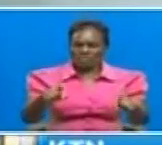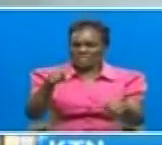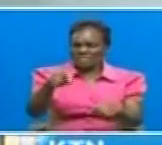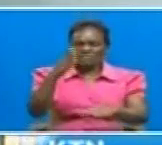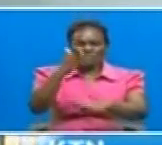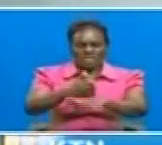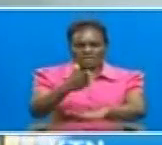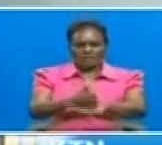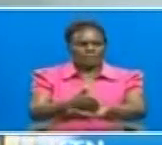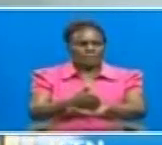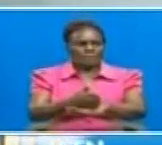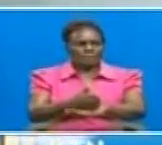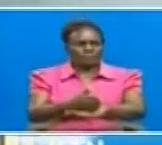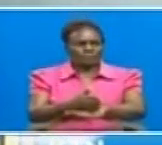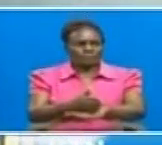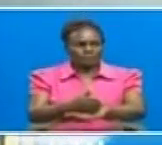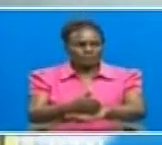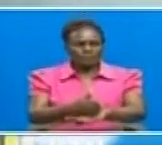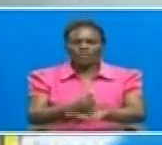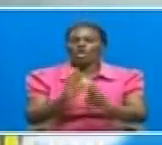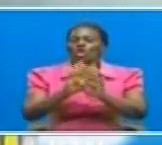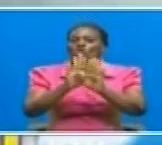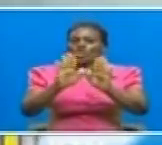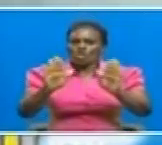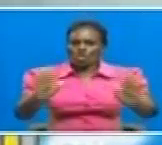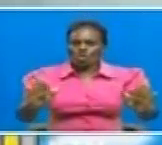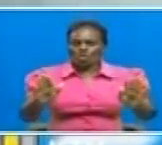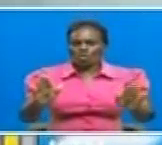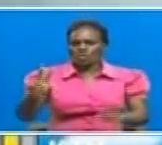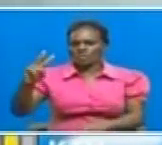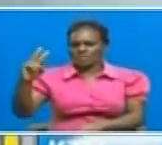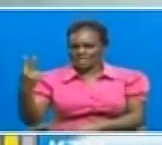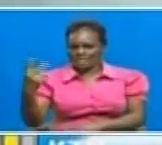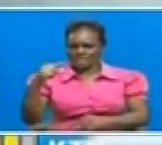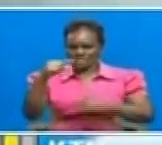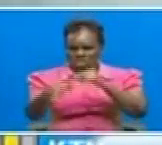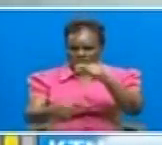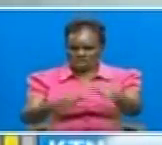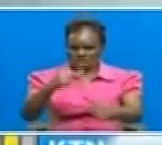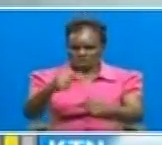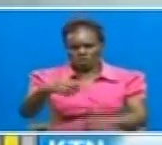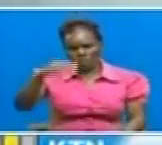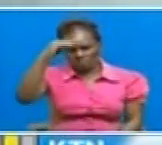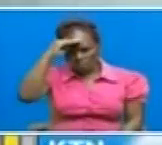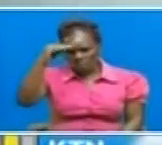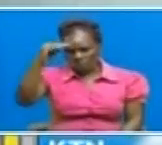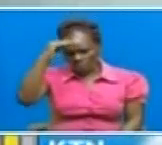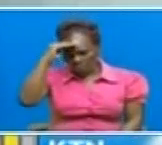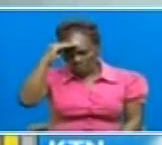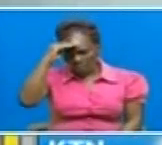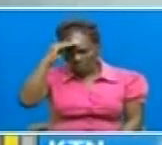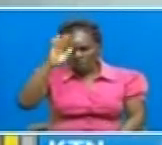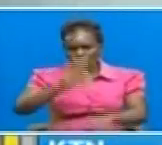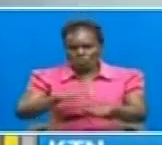buccaneers. There is no second generation alcohols which is fit